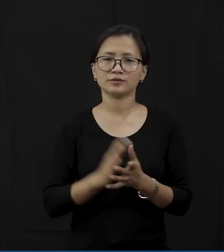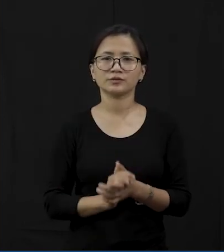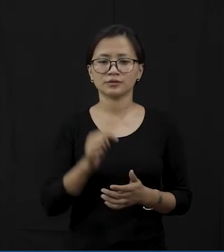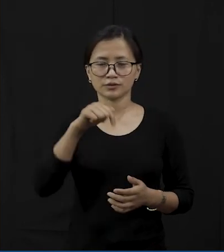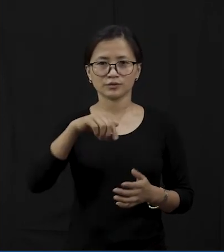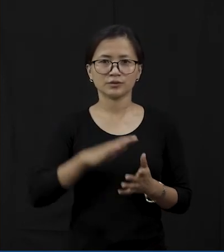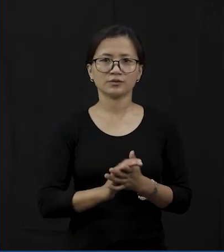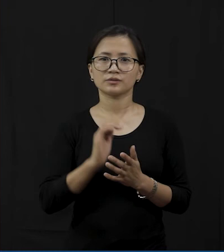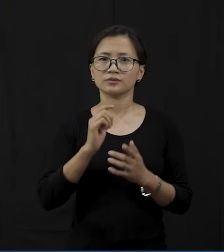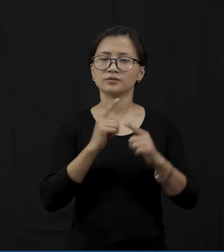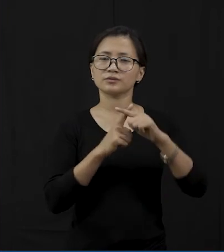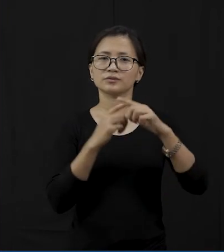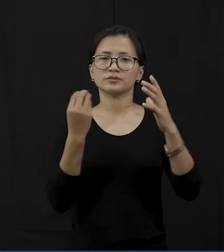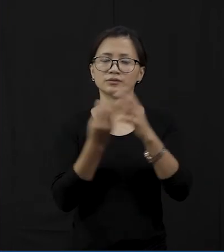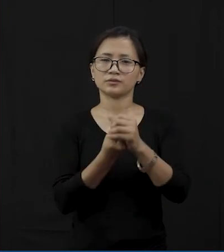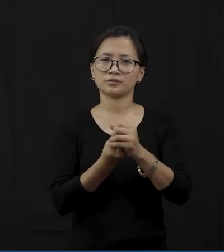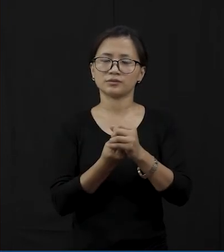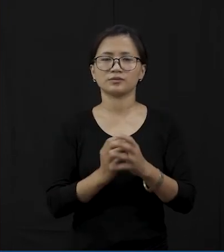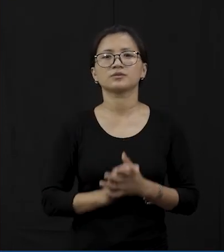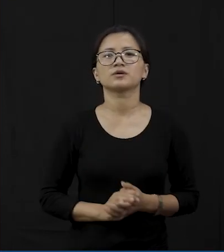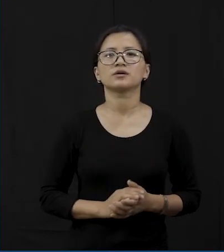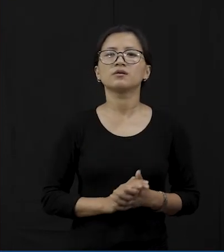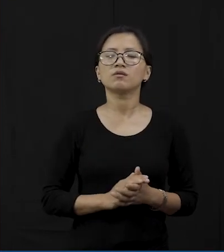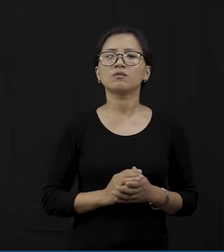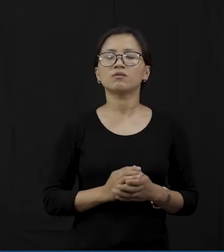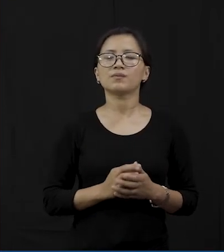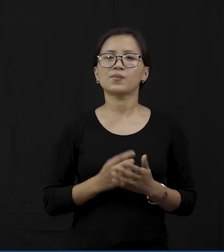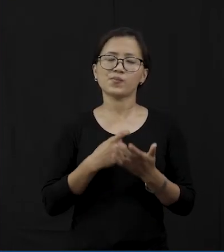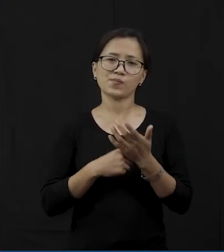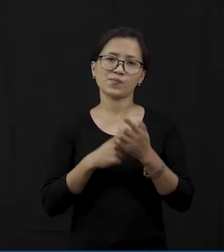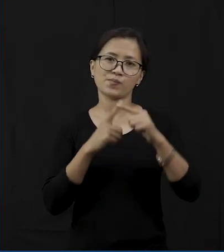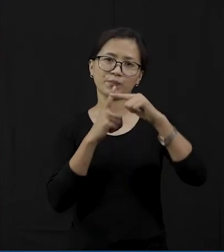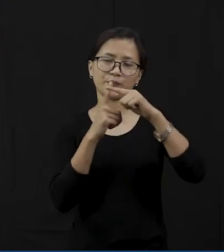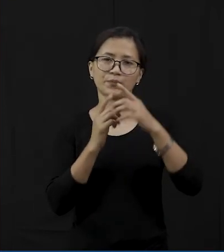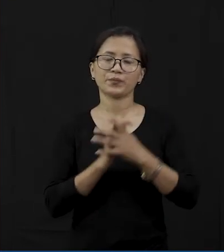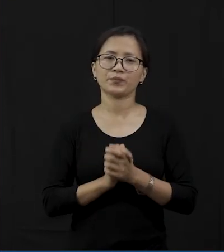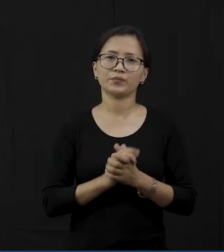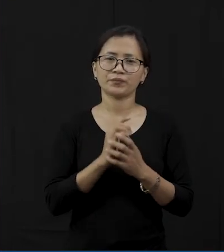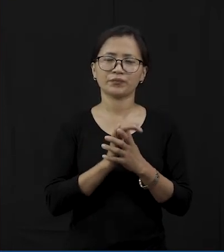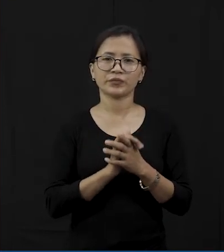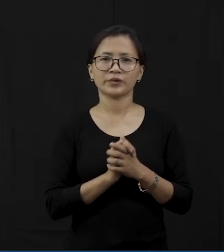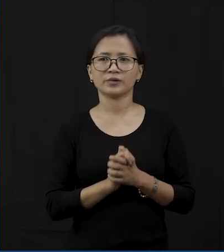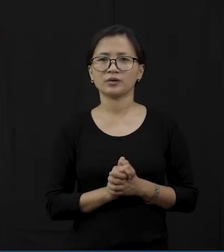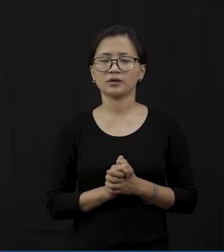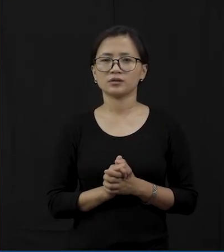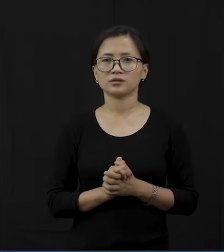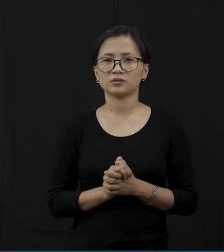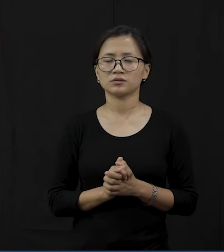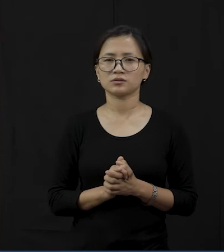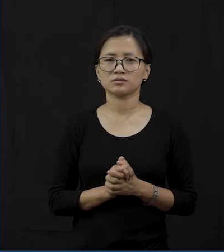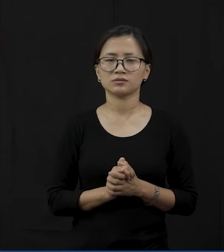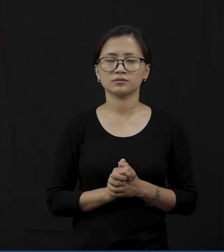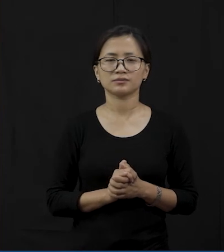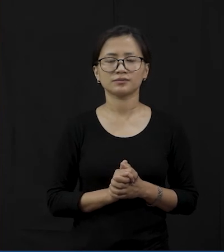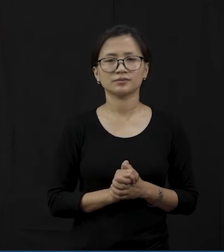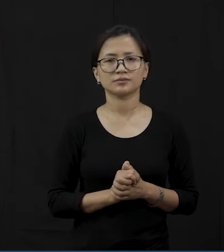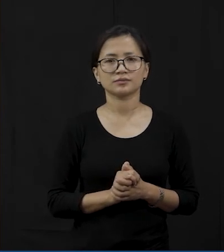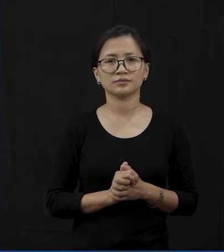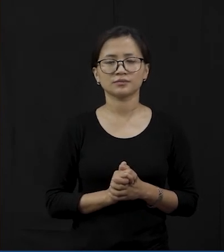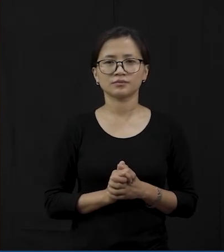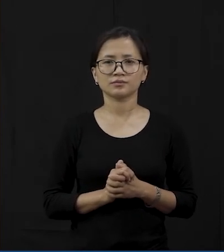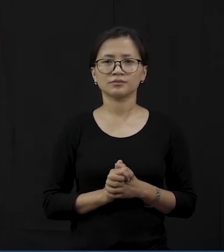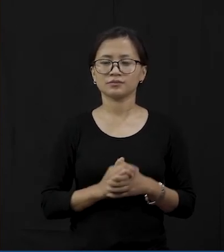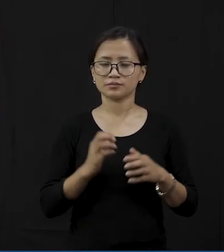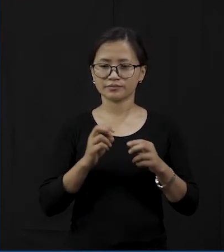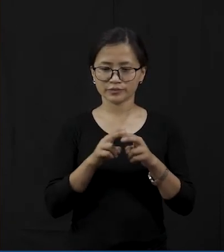So here sum means addition or a plus. Okay, addition or plus,